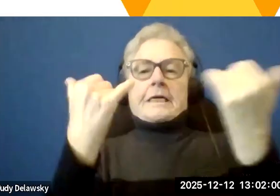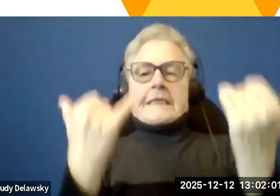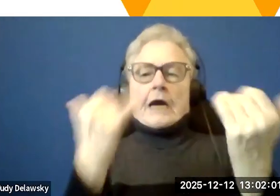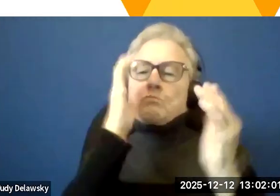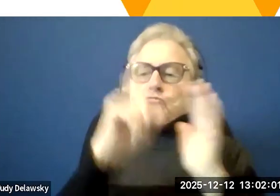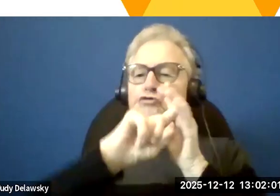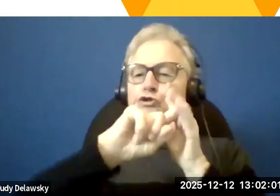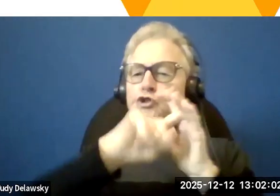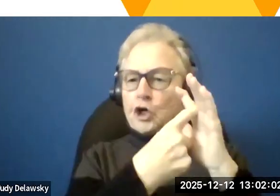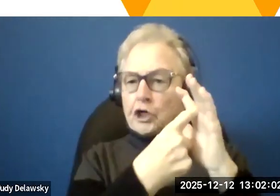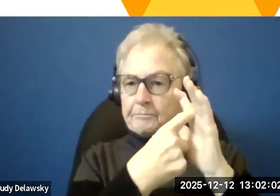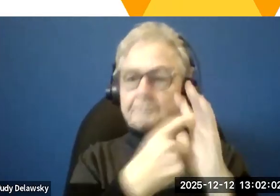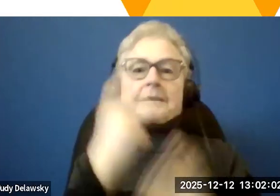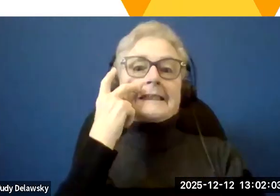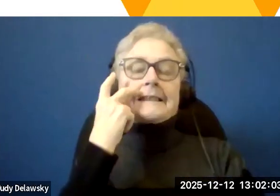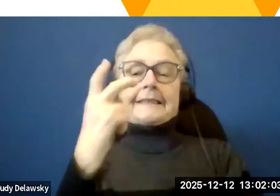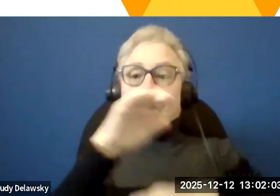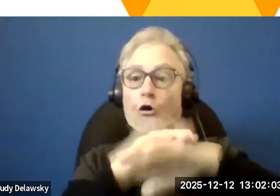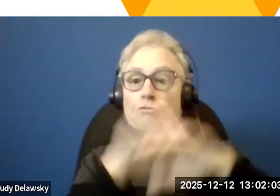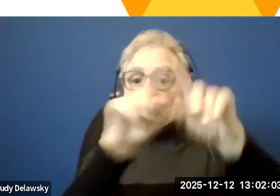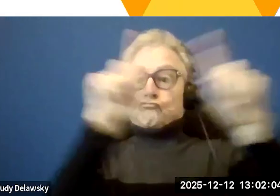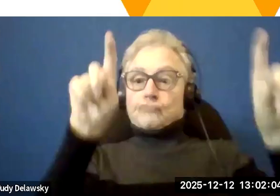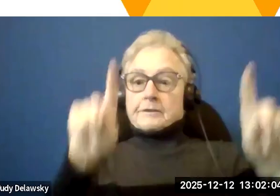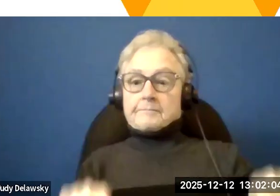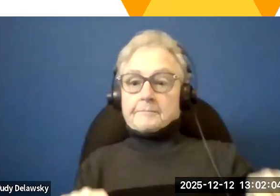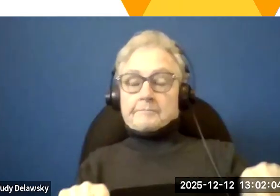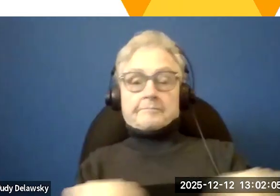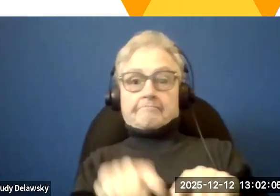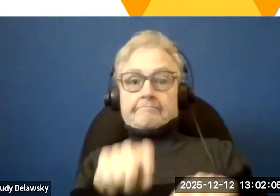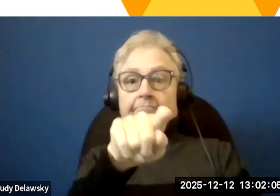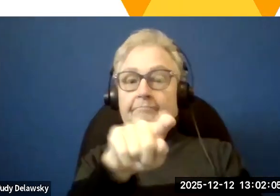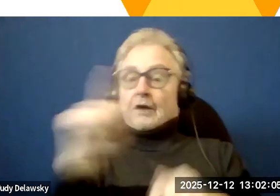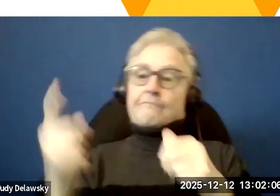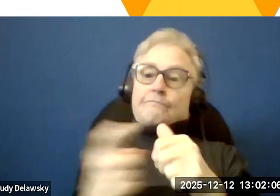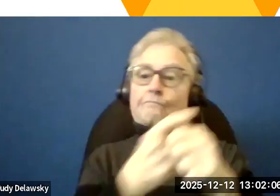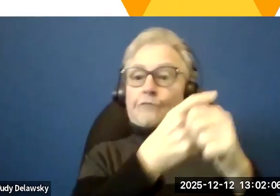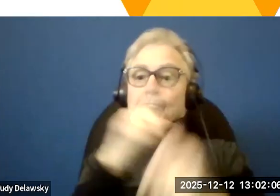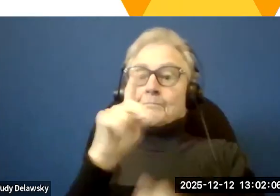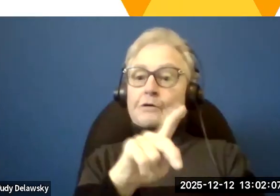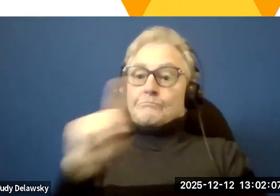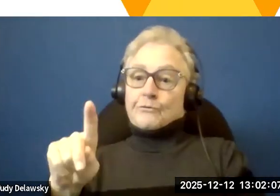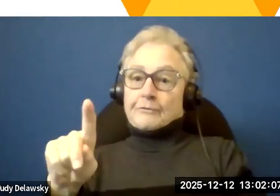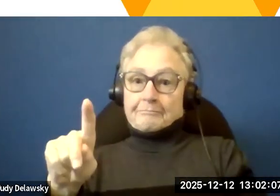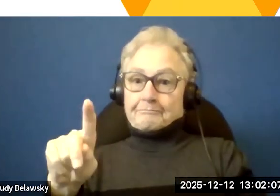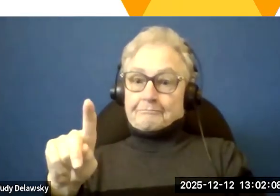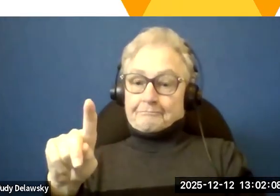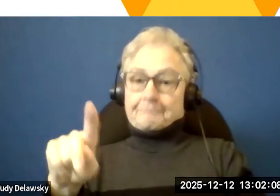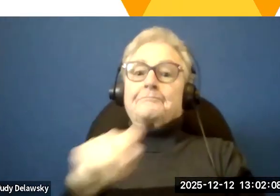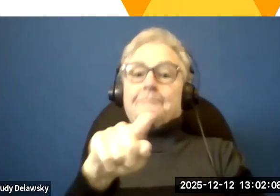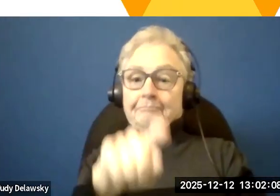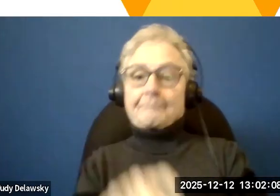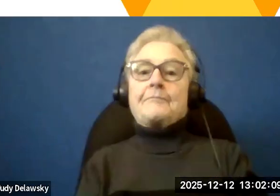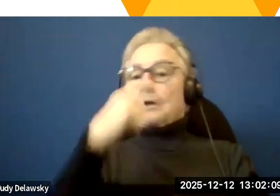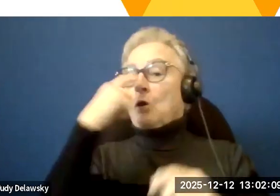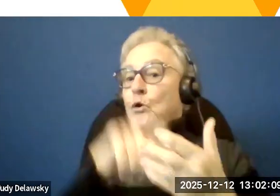now, we have just our first slide of our presentation, but on the bottom